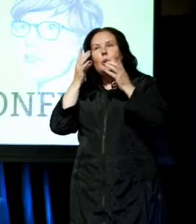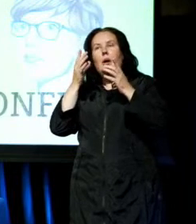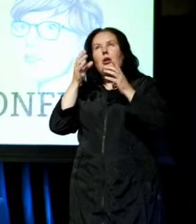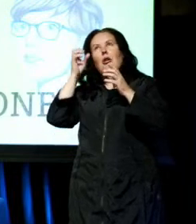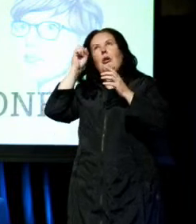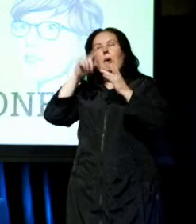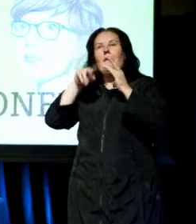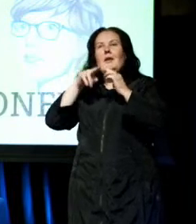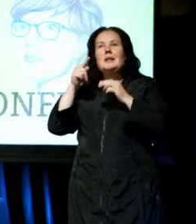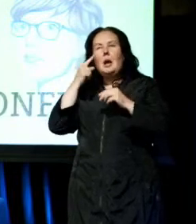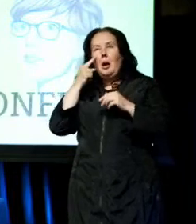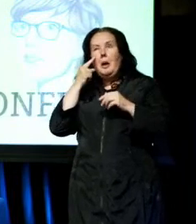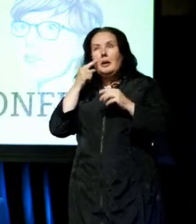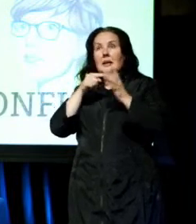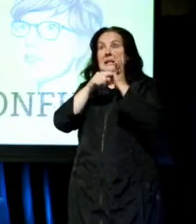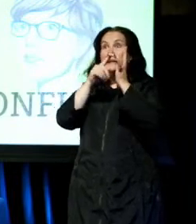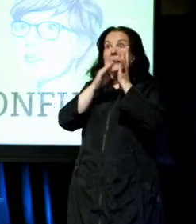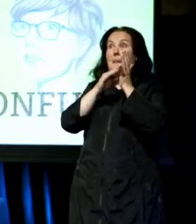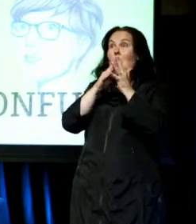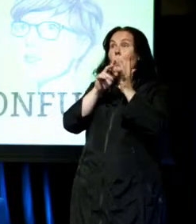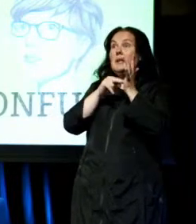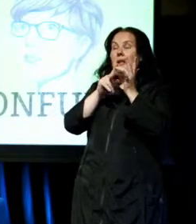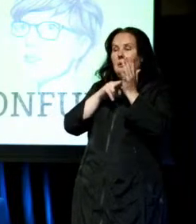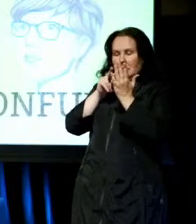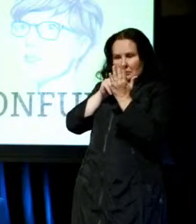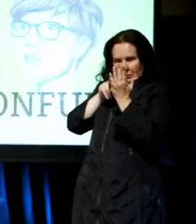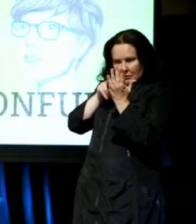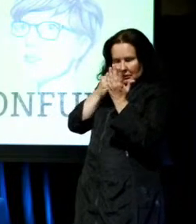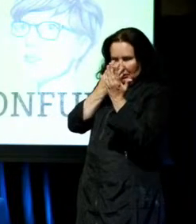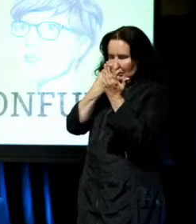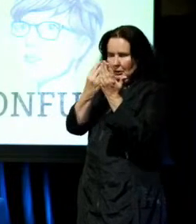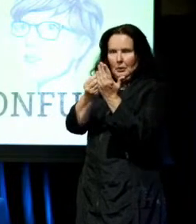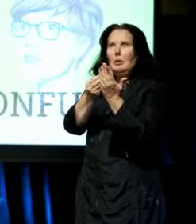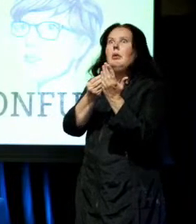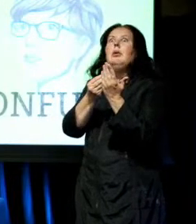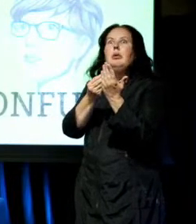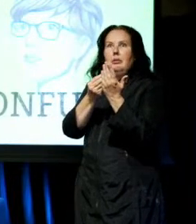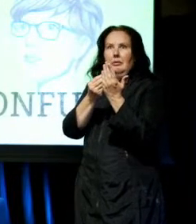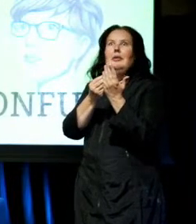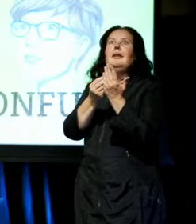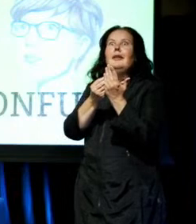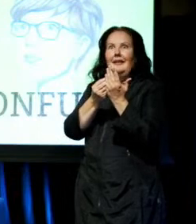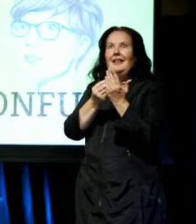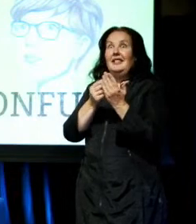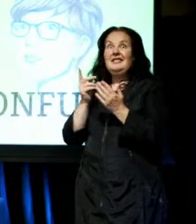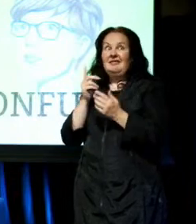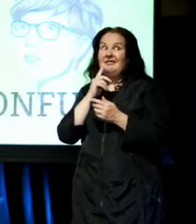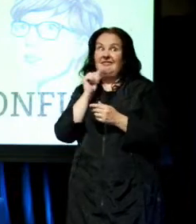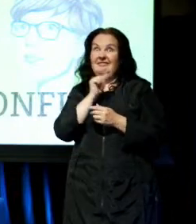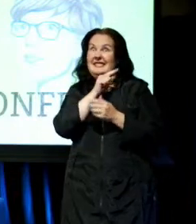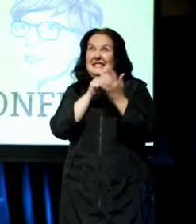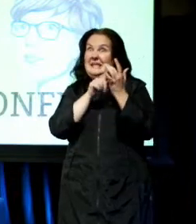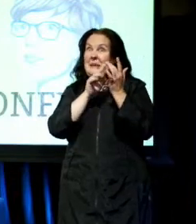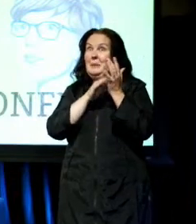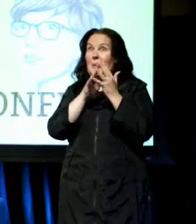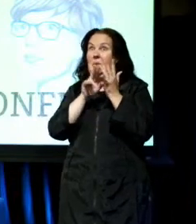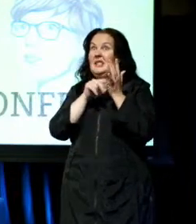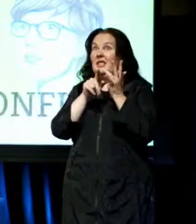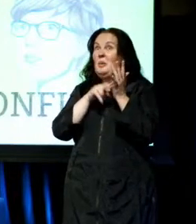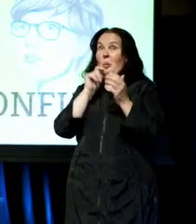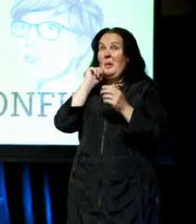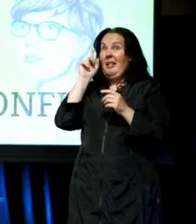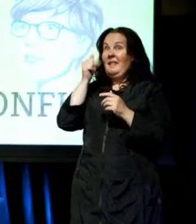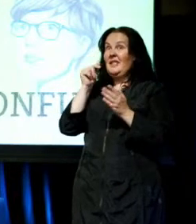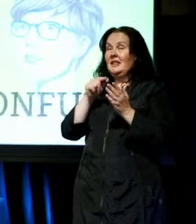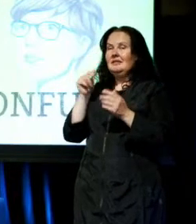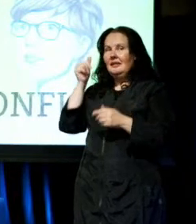like, this is compelling stuff. This is so up Tim Winton's alley, by the way. I know. And then they were at the